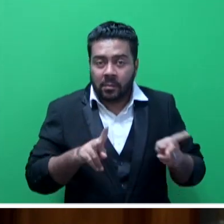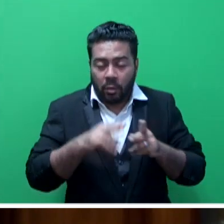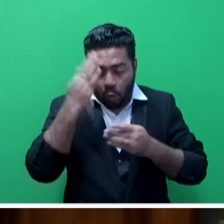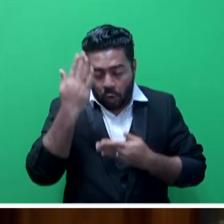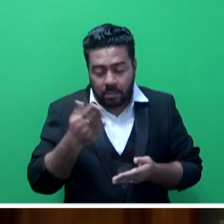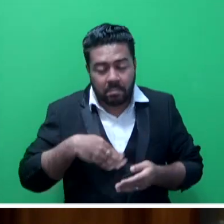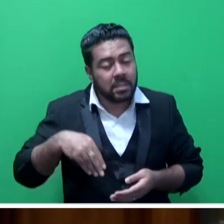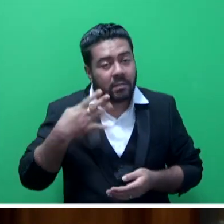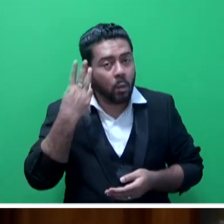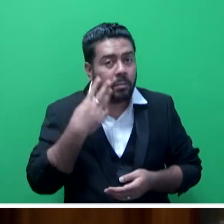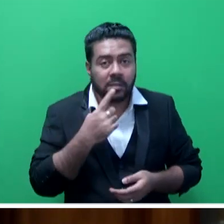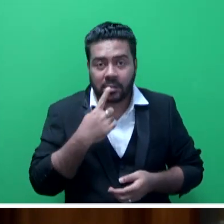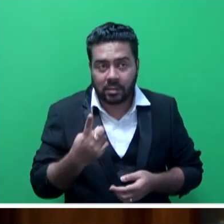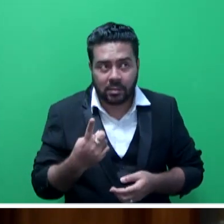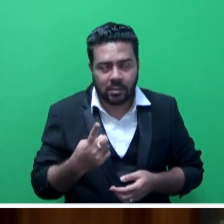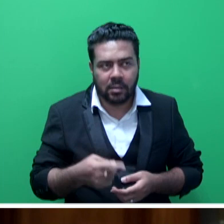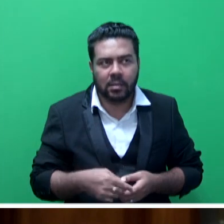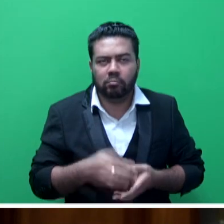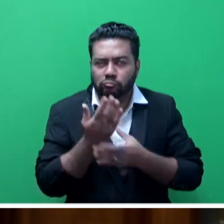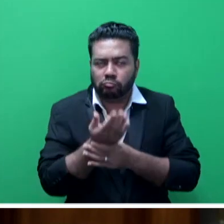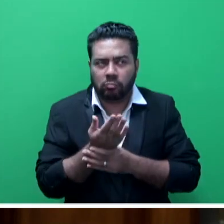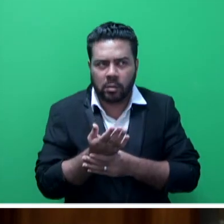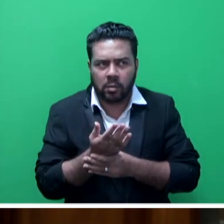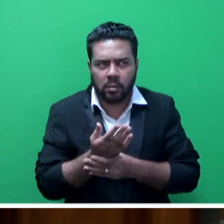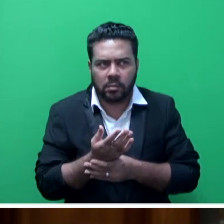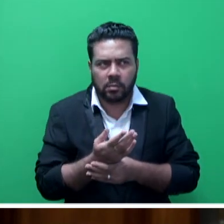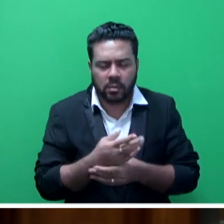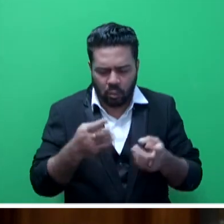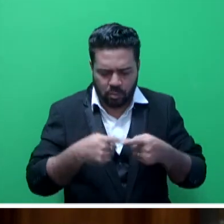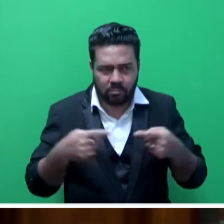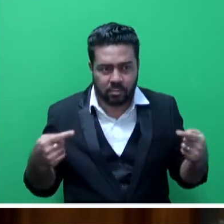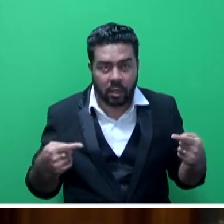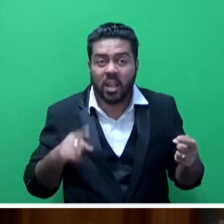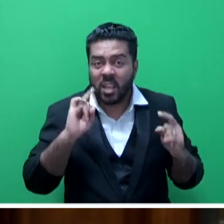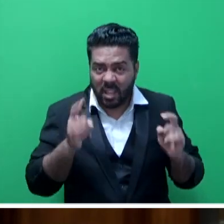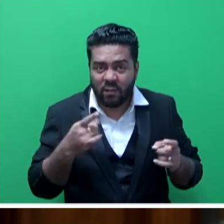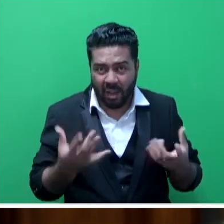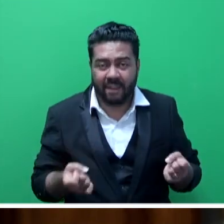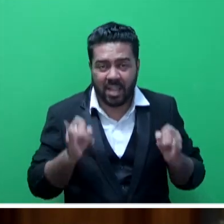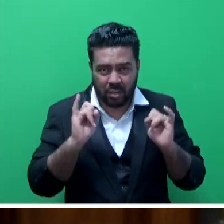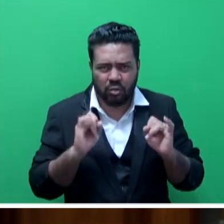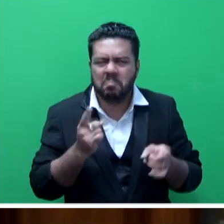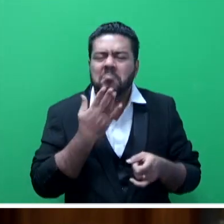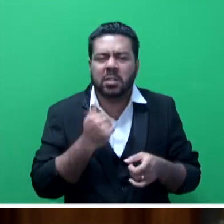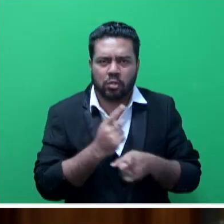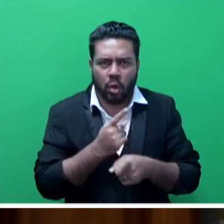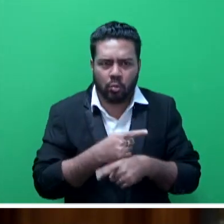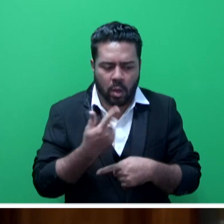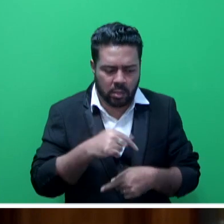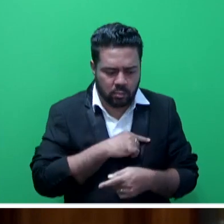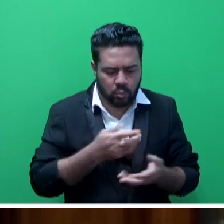said, and actually plead to the members of the Parliament. We are right across. If you have issues with that, please talk to us and we will